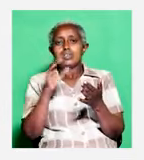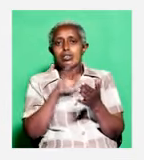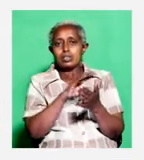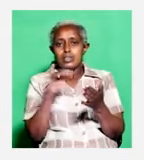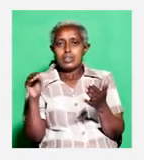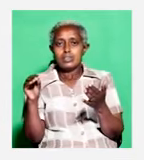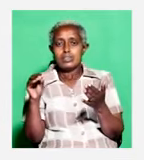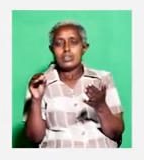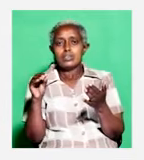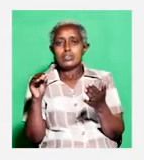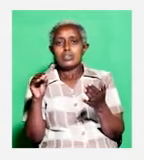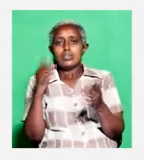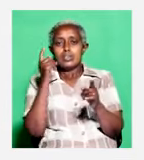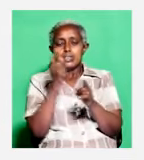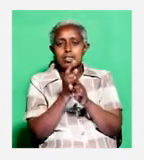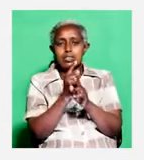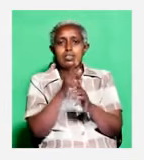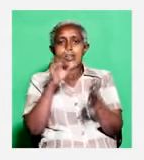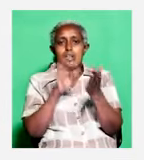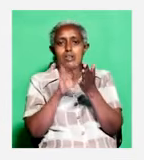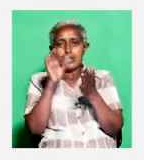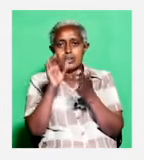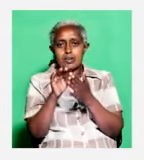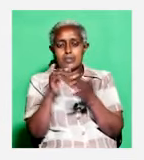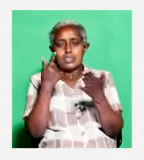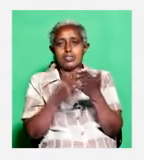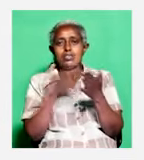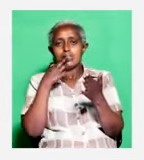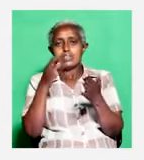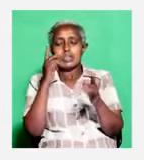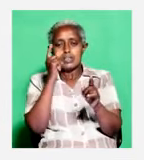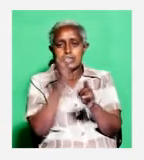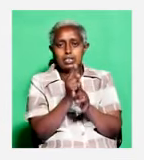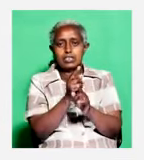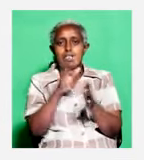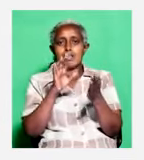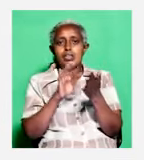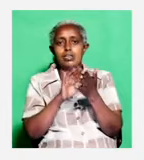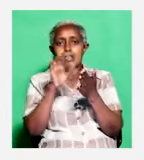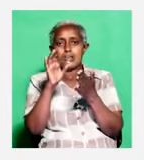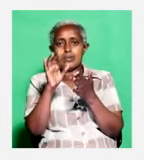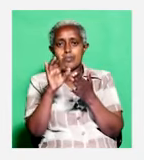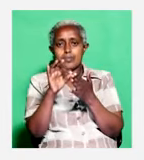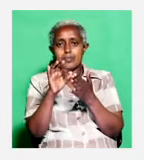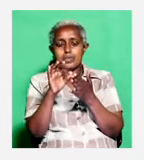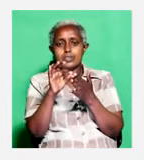are critical numbers. These are critical